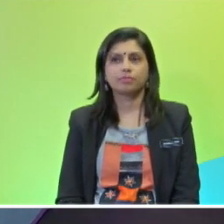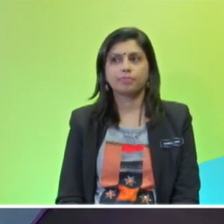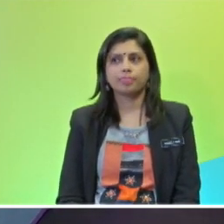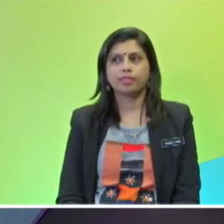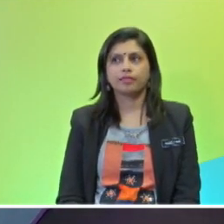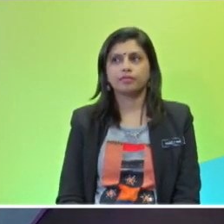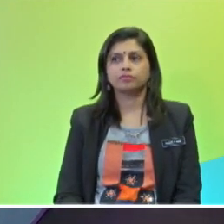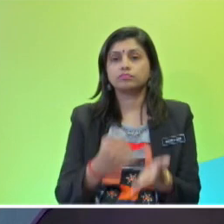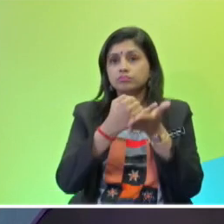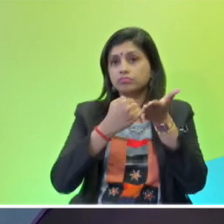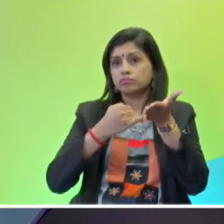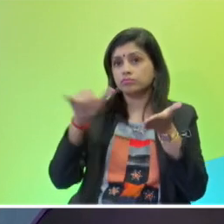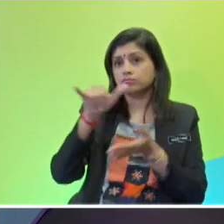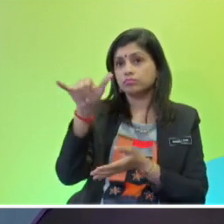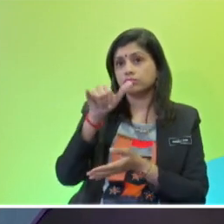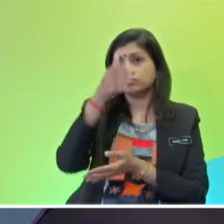2.